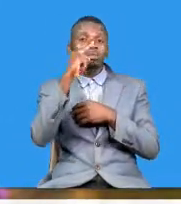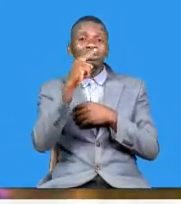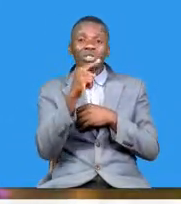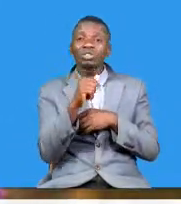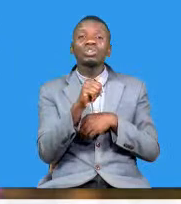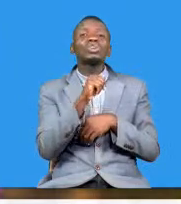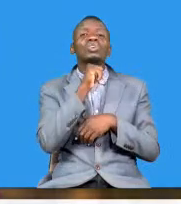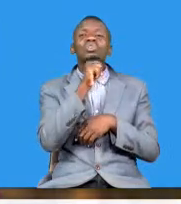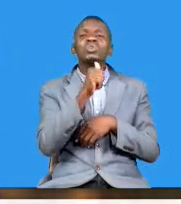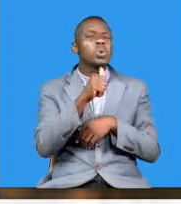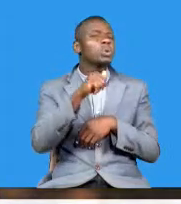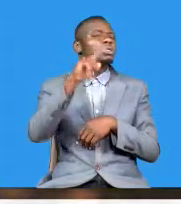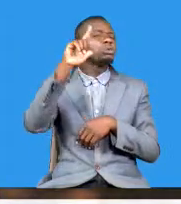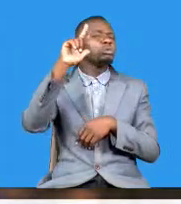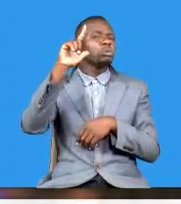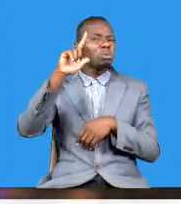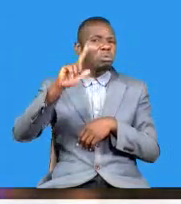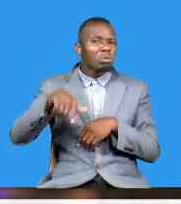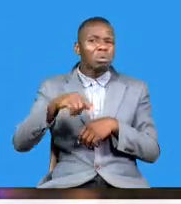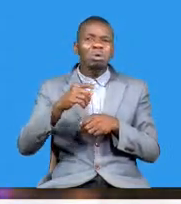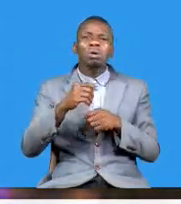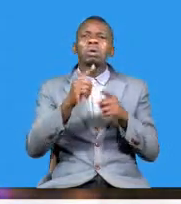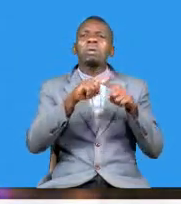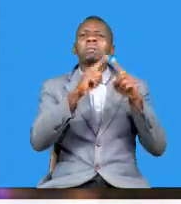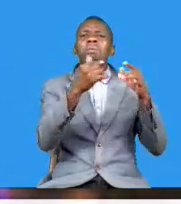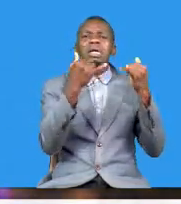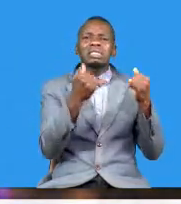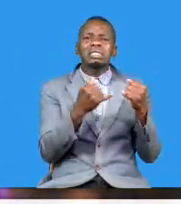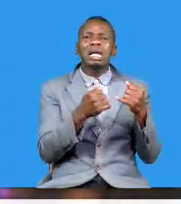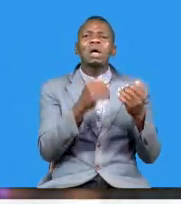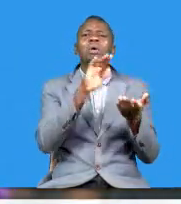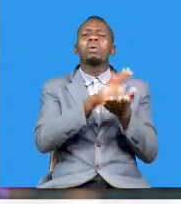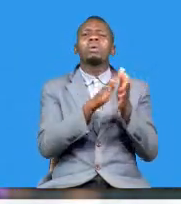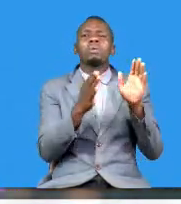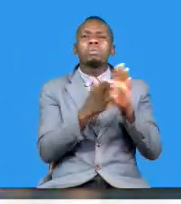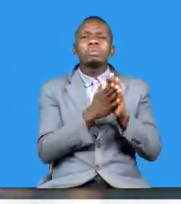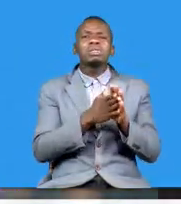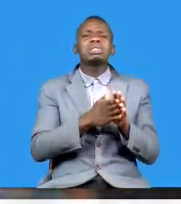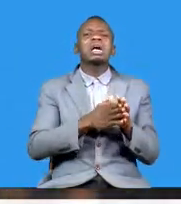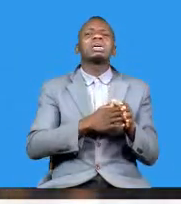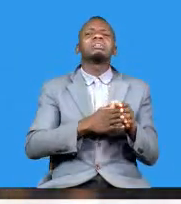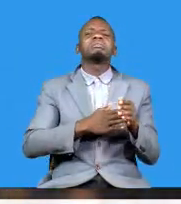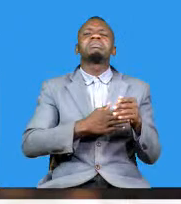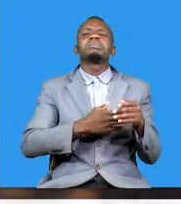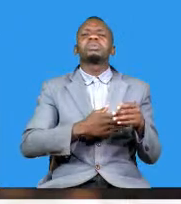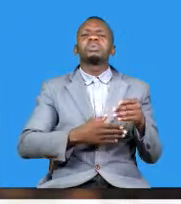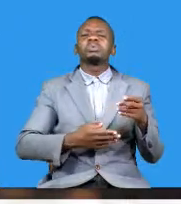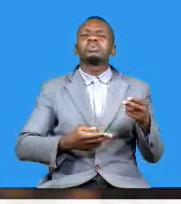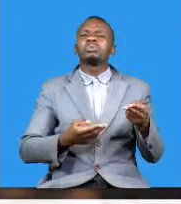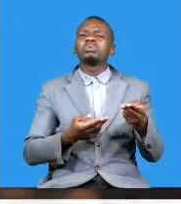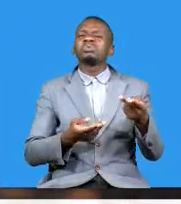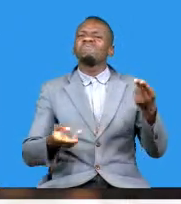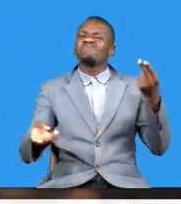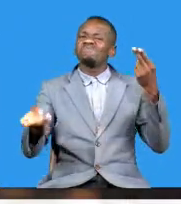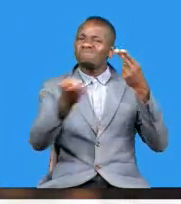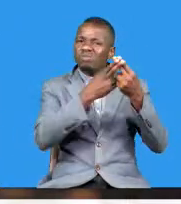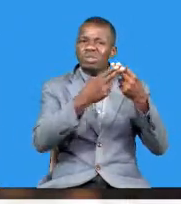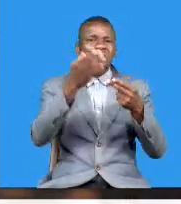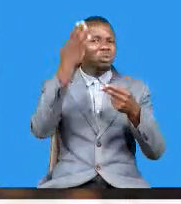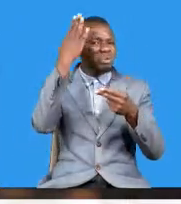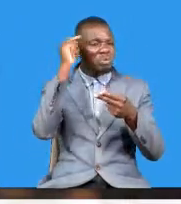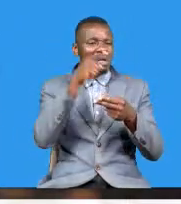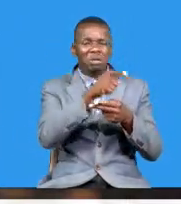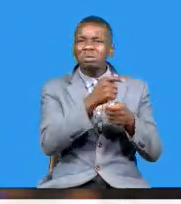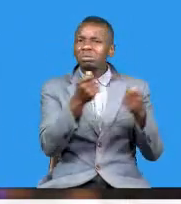too long ago only worsened the situation, as no major improvement has taken place at